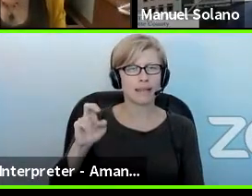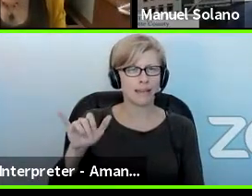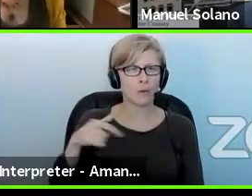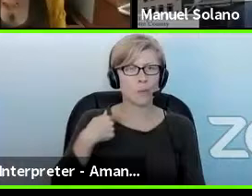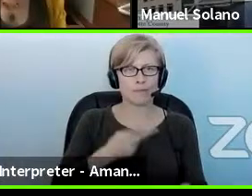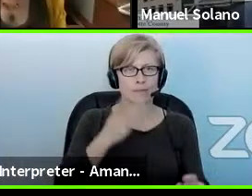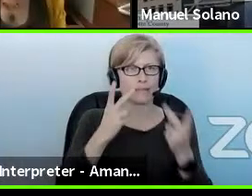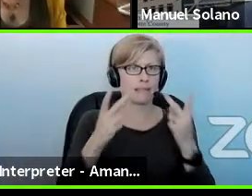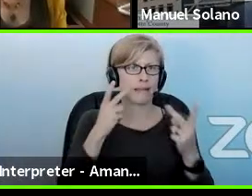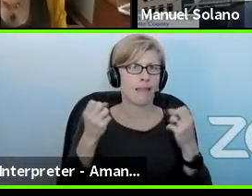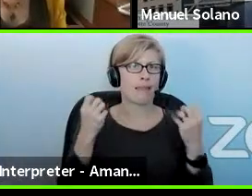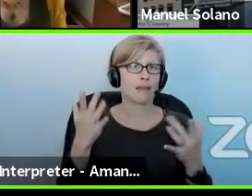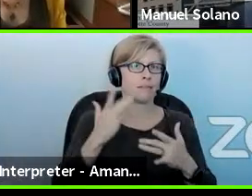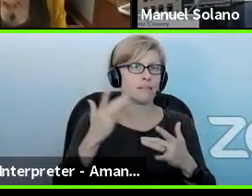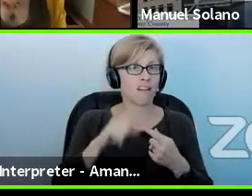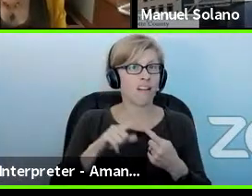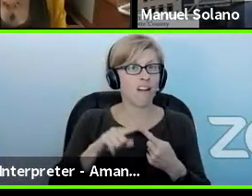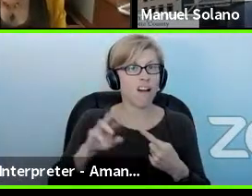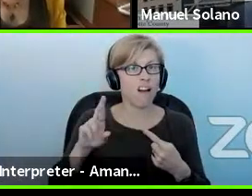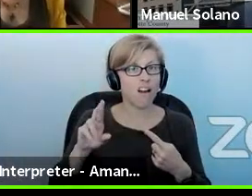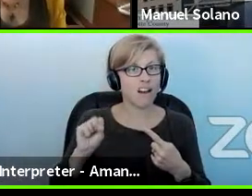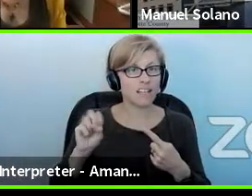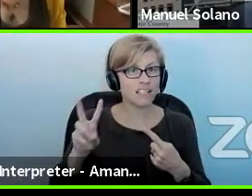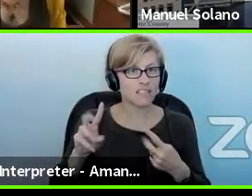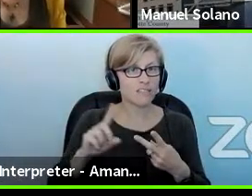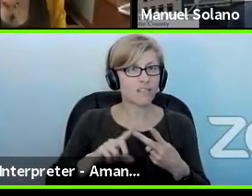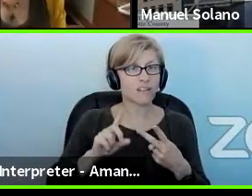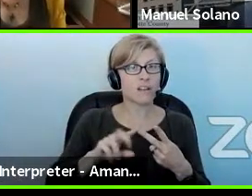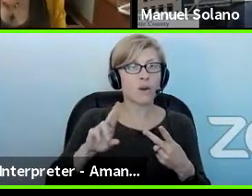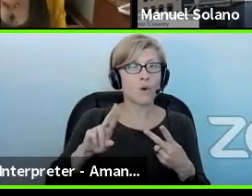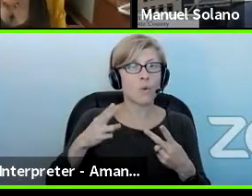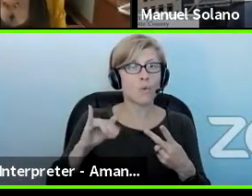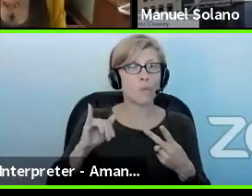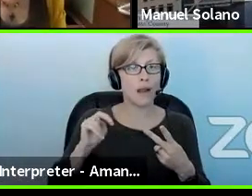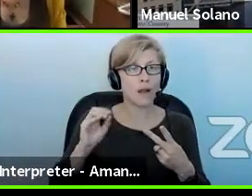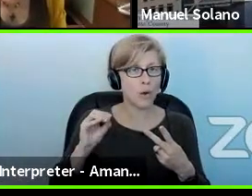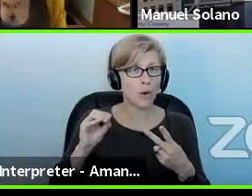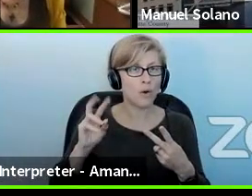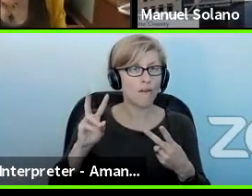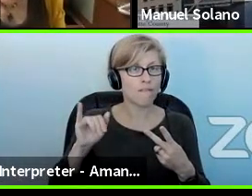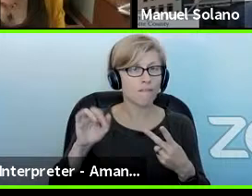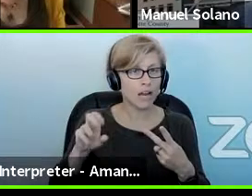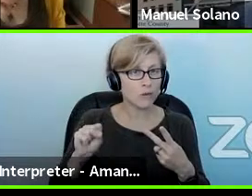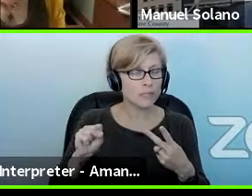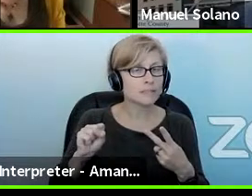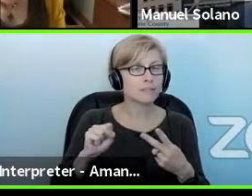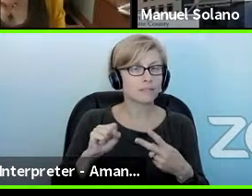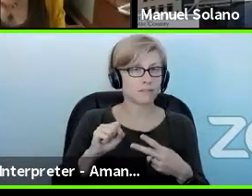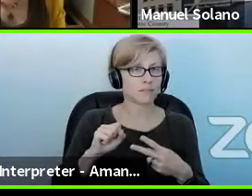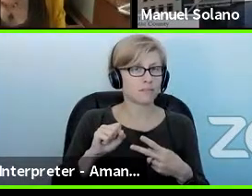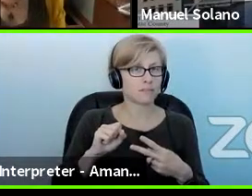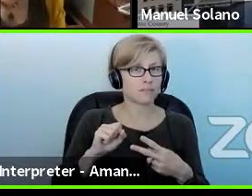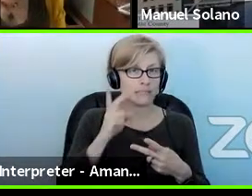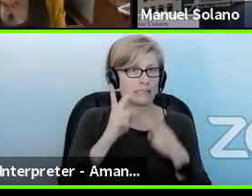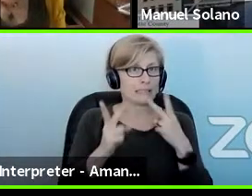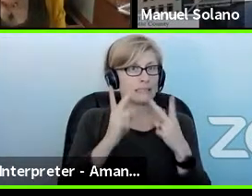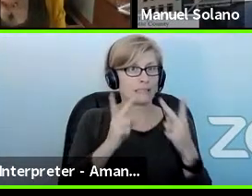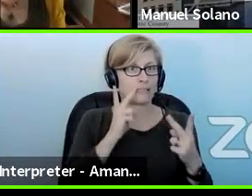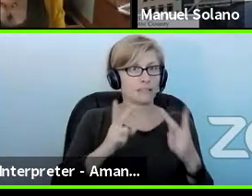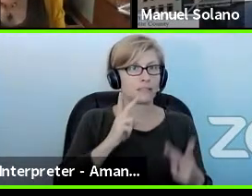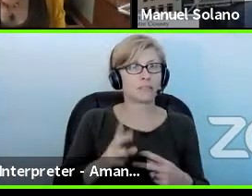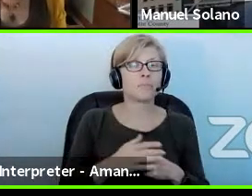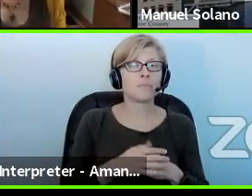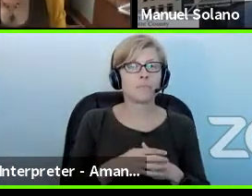illness, I guess, just a lot of RSV, a lot of rhinovirus. And so, I mean, these are also things that can